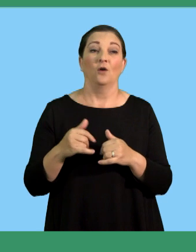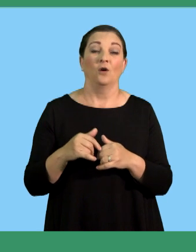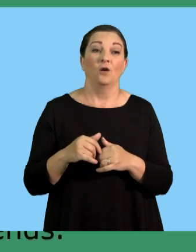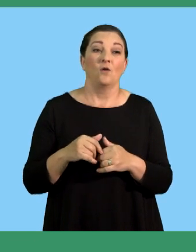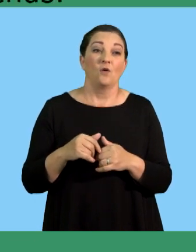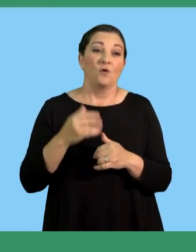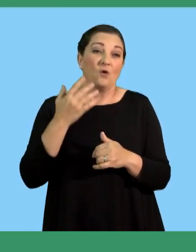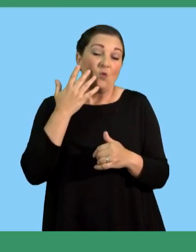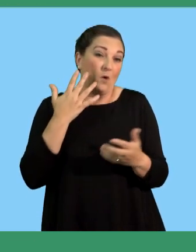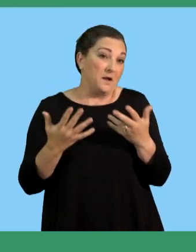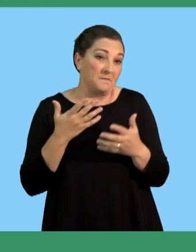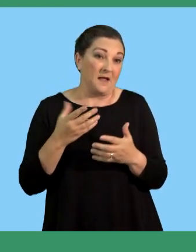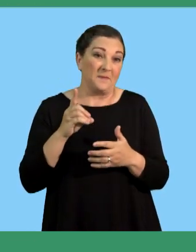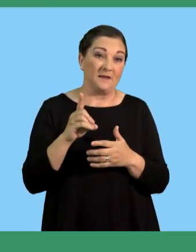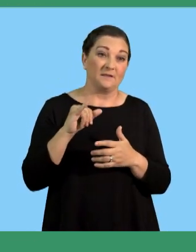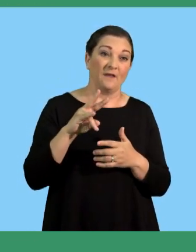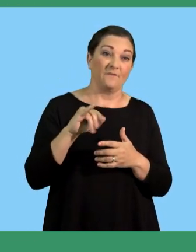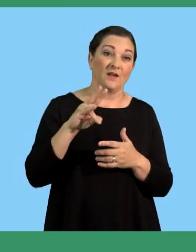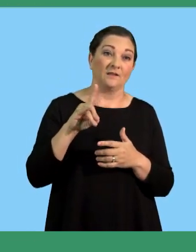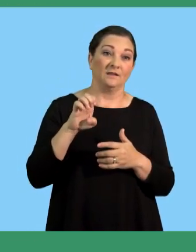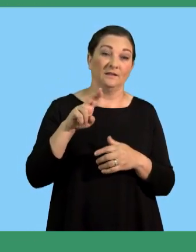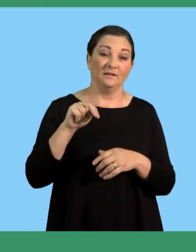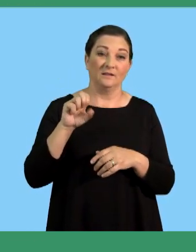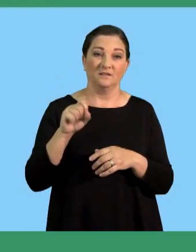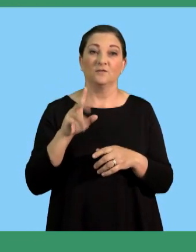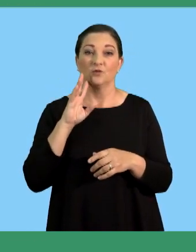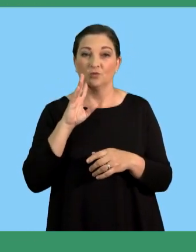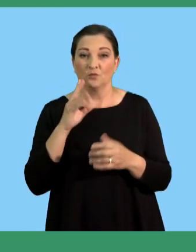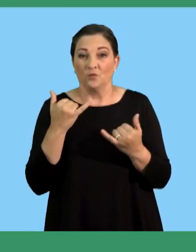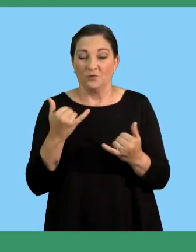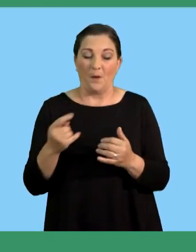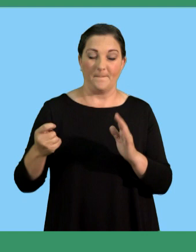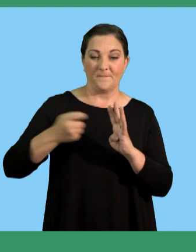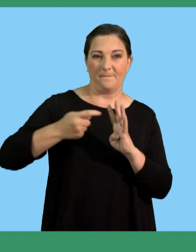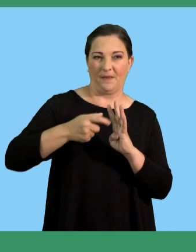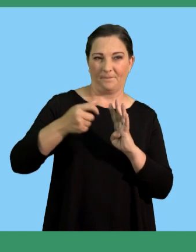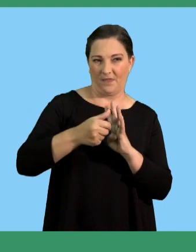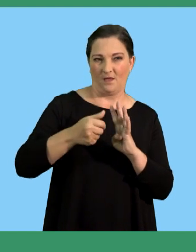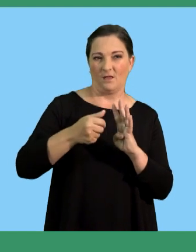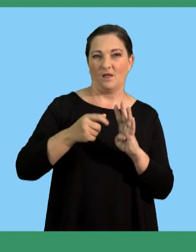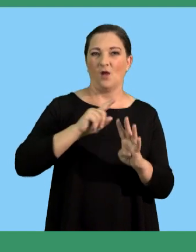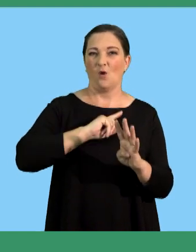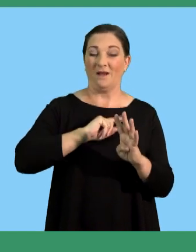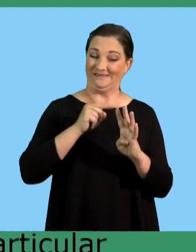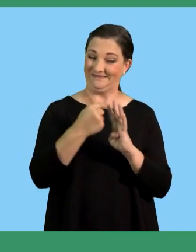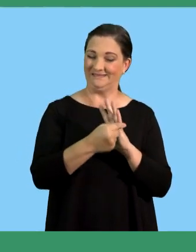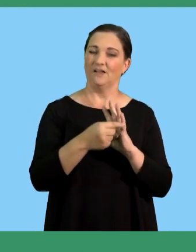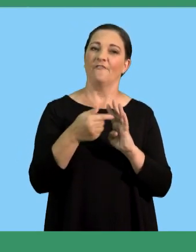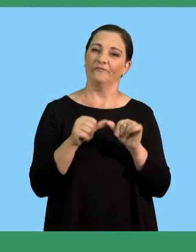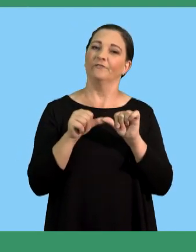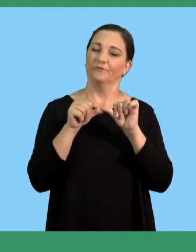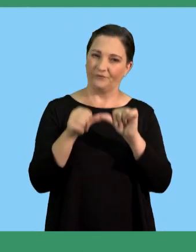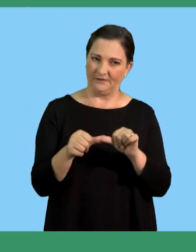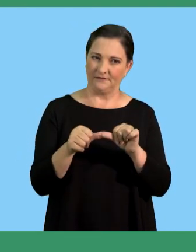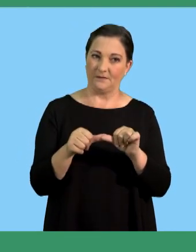are fixed. Another aspect is that they enjoy being paid first or enjoy preferential rights of dividends because their